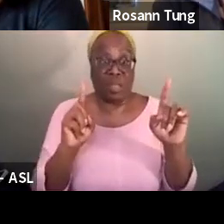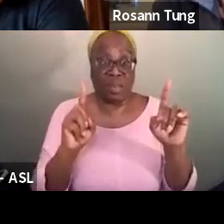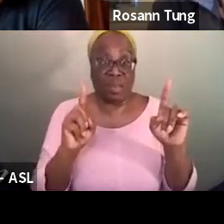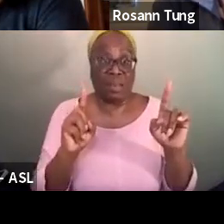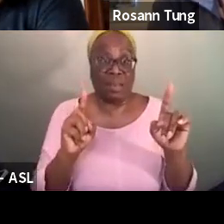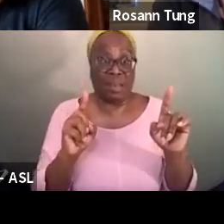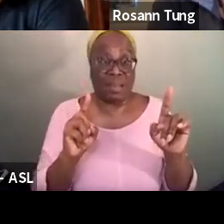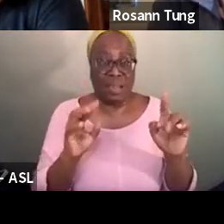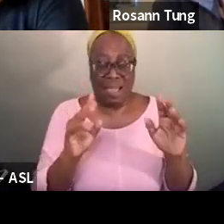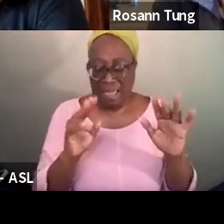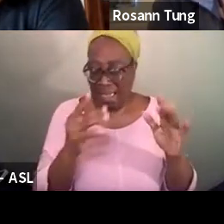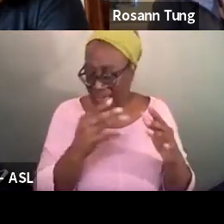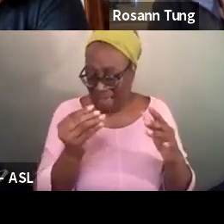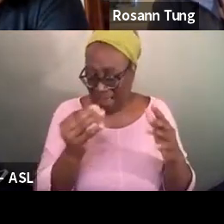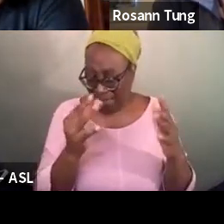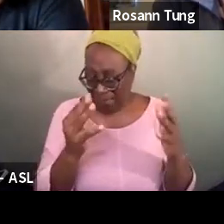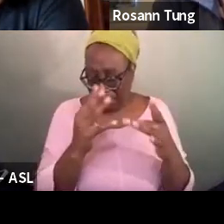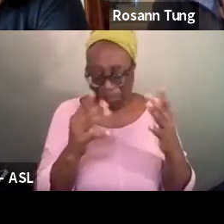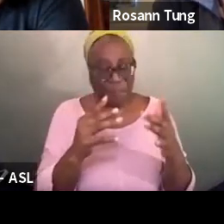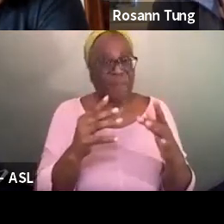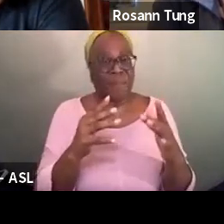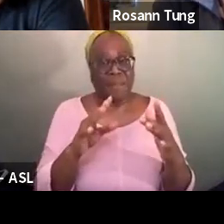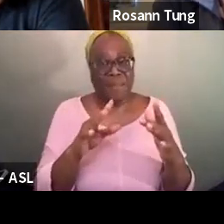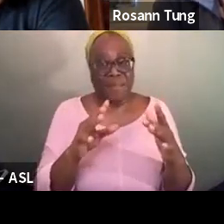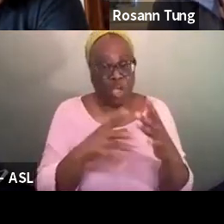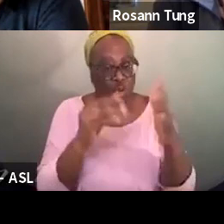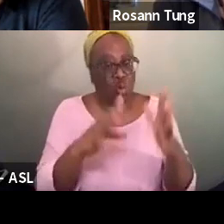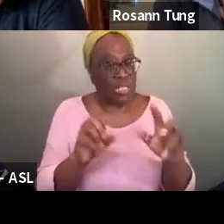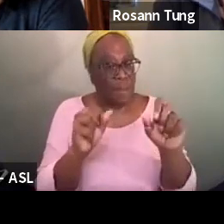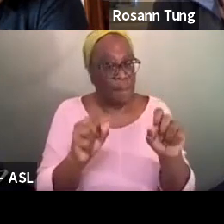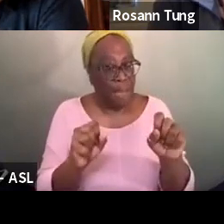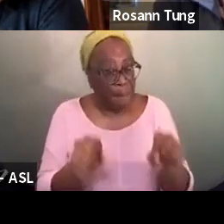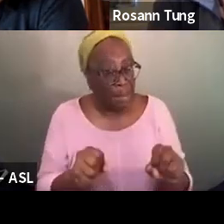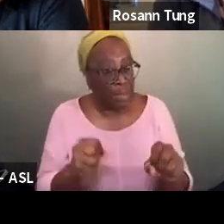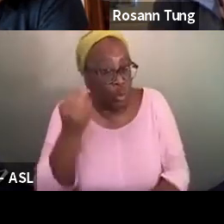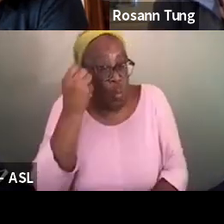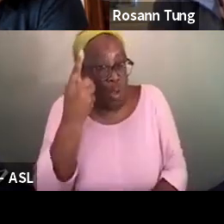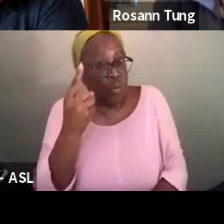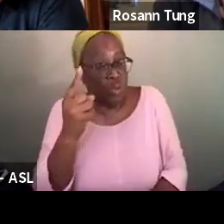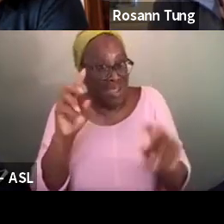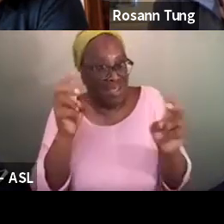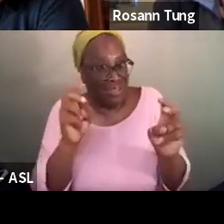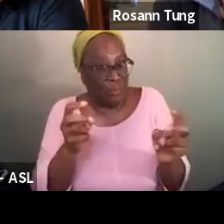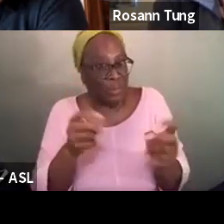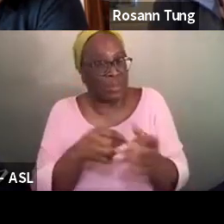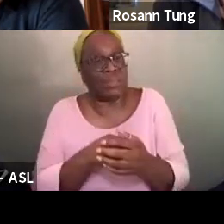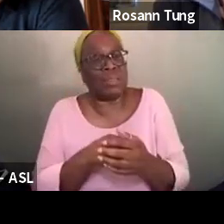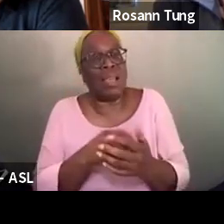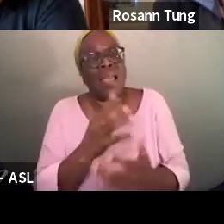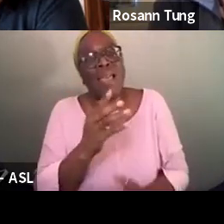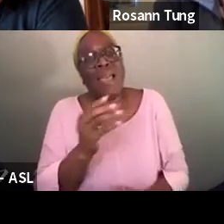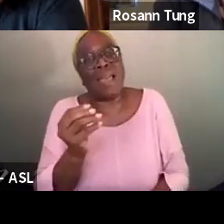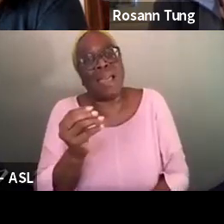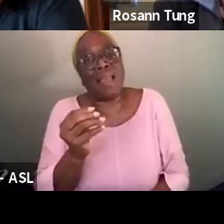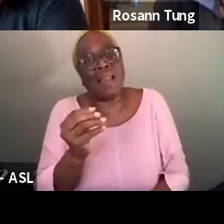the word's escaping me, but grasp of the subject matter as well. And it